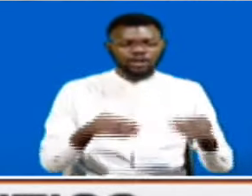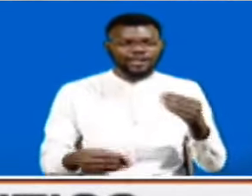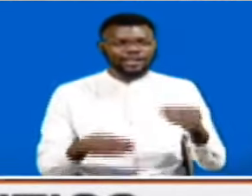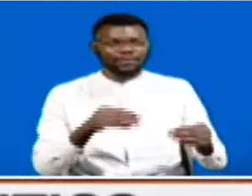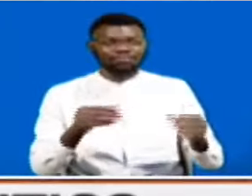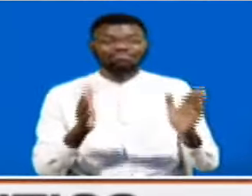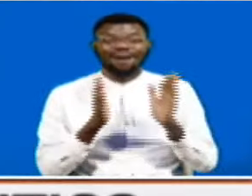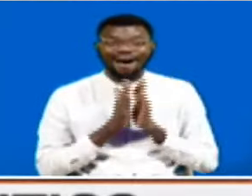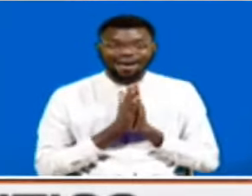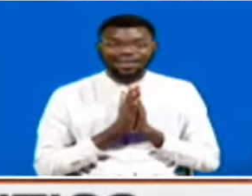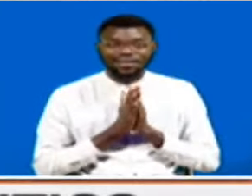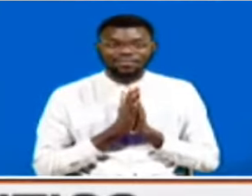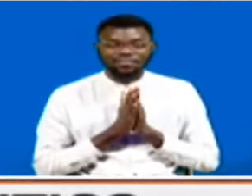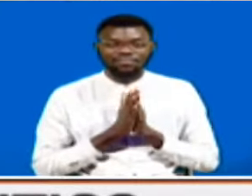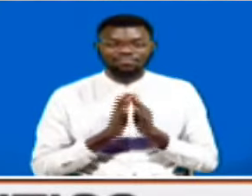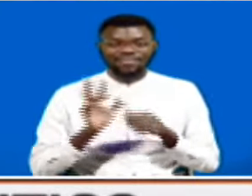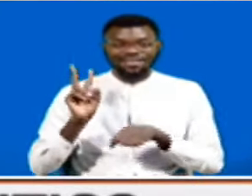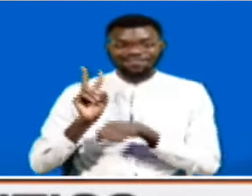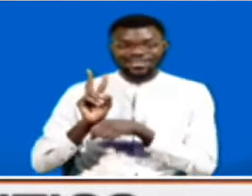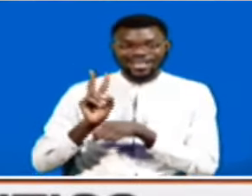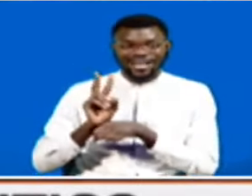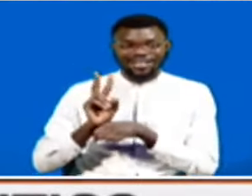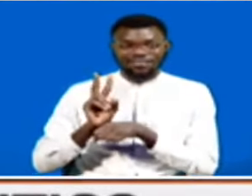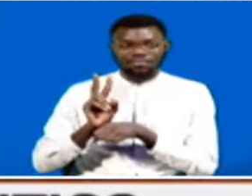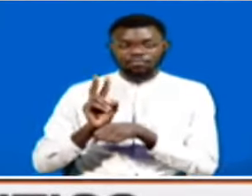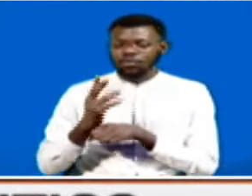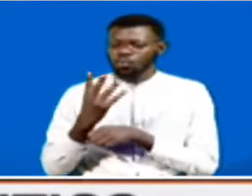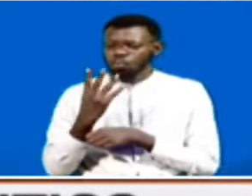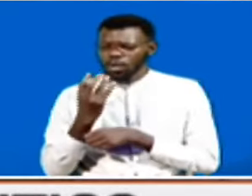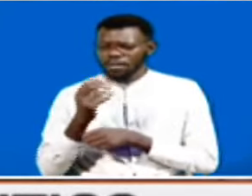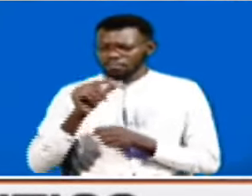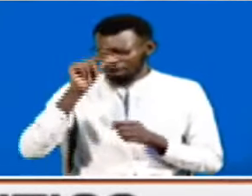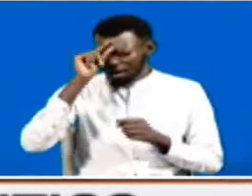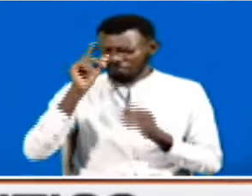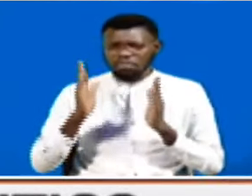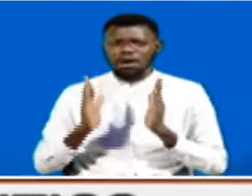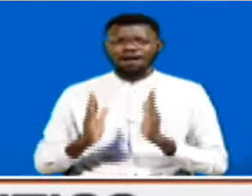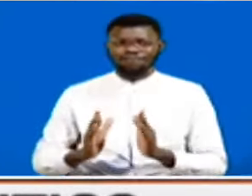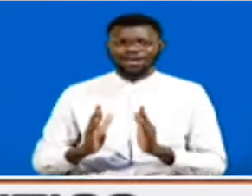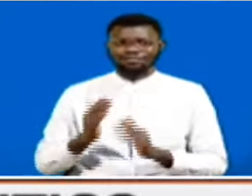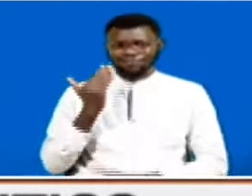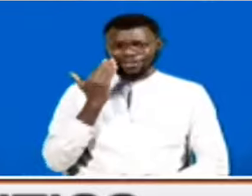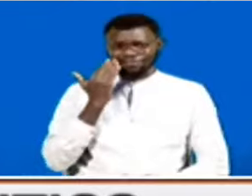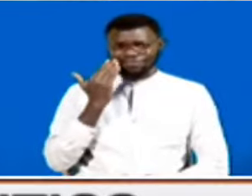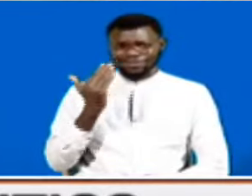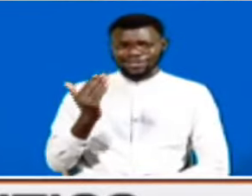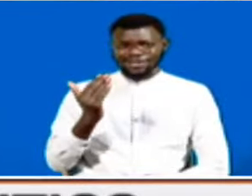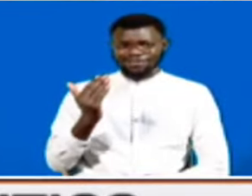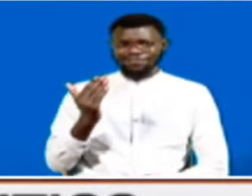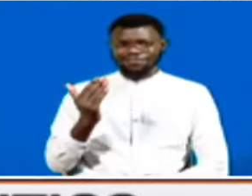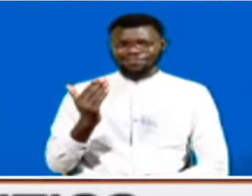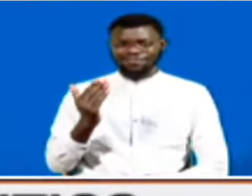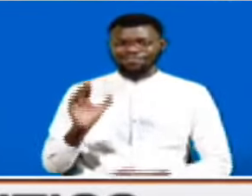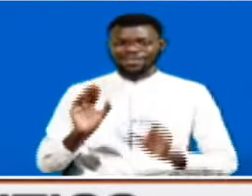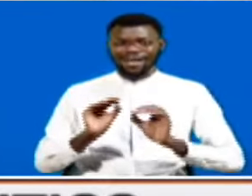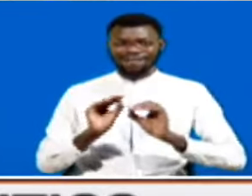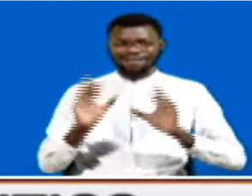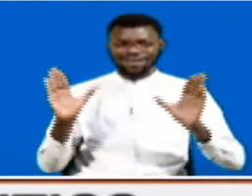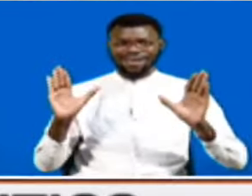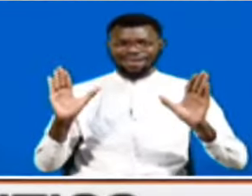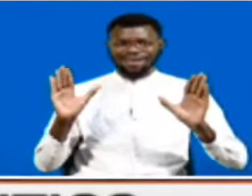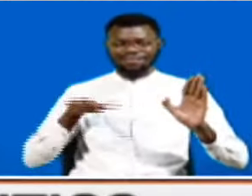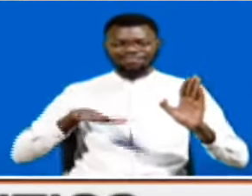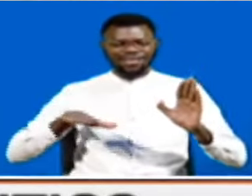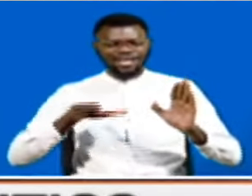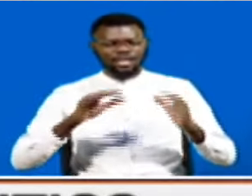and Vihiga. They are ODM governor. Mm-hmm. So you can see That is really our stronghold. Mm-hmm.